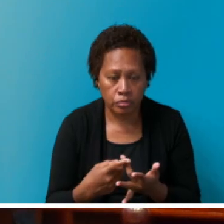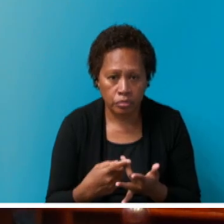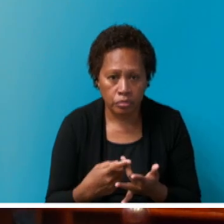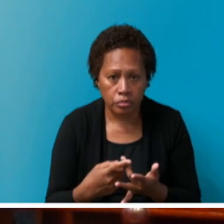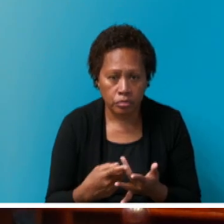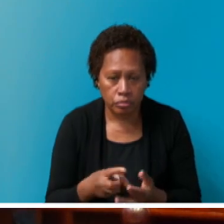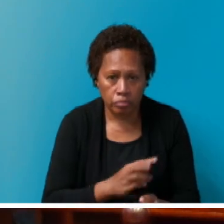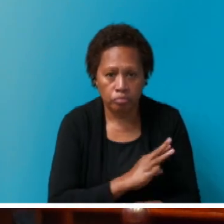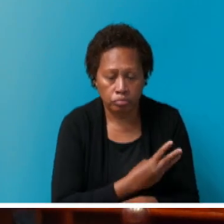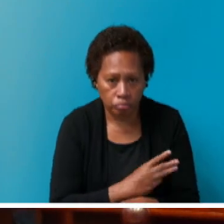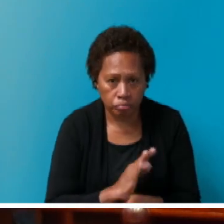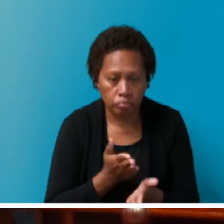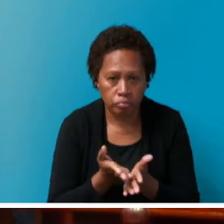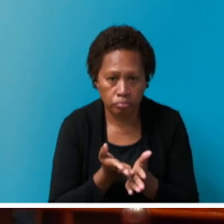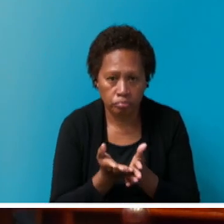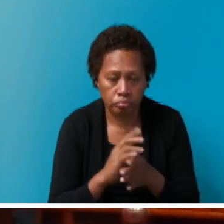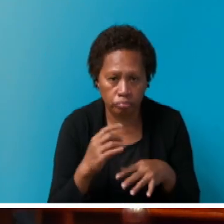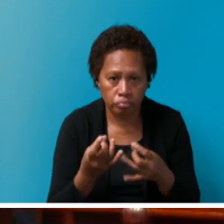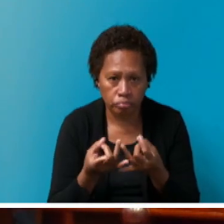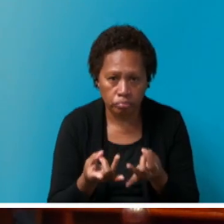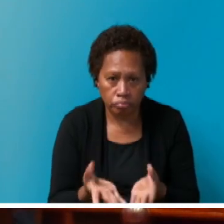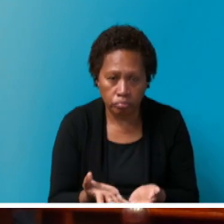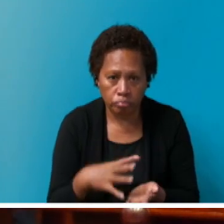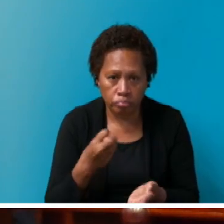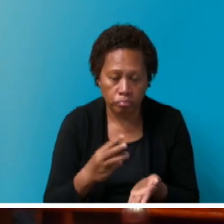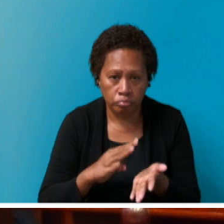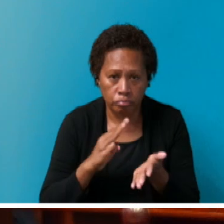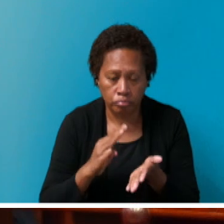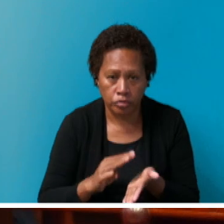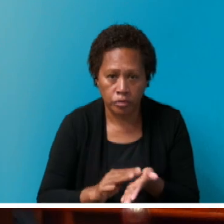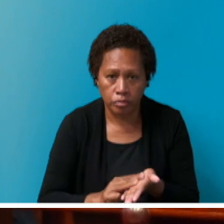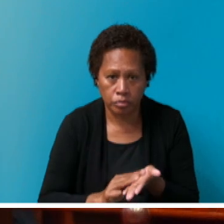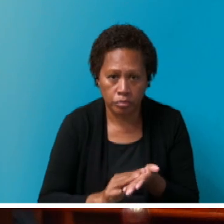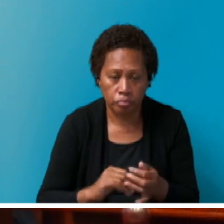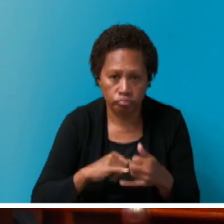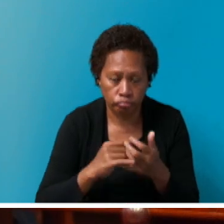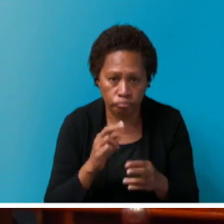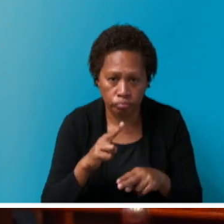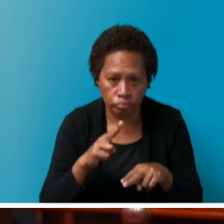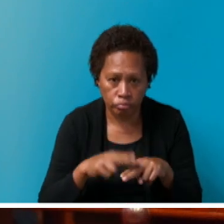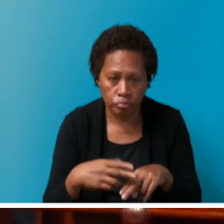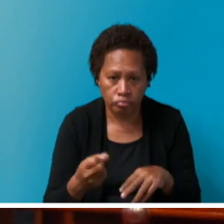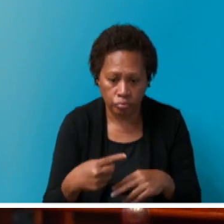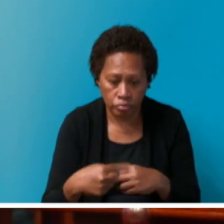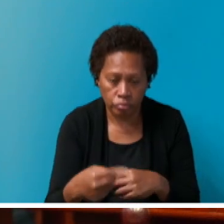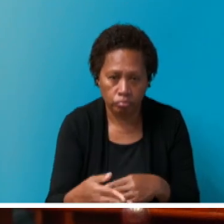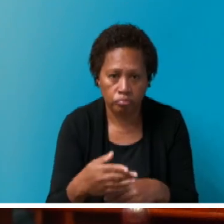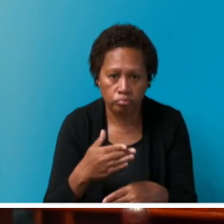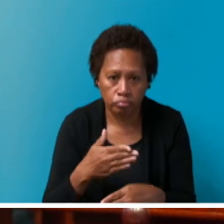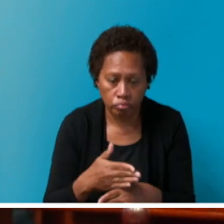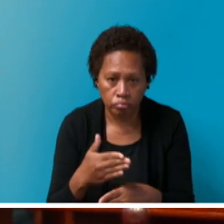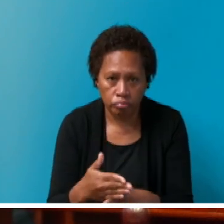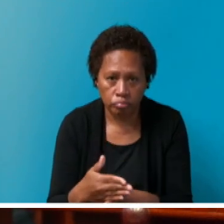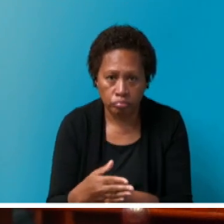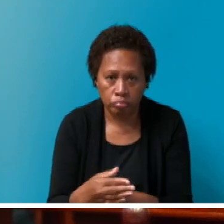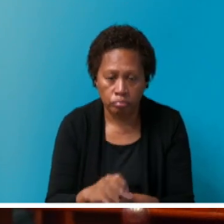Maritime service providers must also be recognized by MSAF prior to be engaged by MSAF to carry out certain roles. These providers are